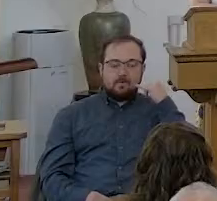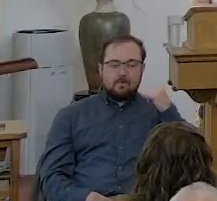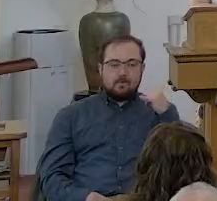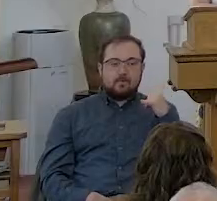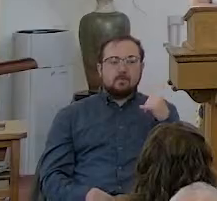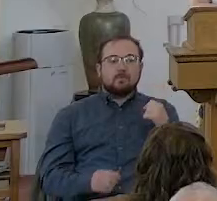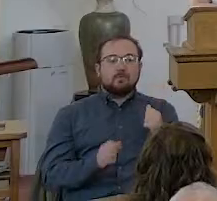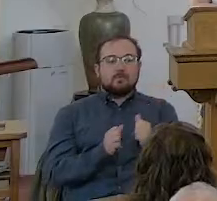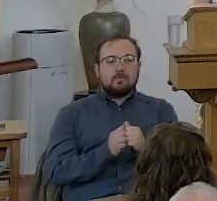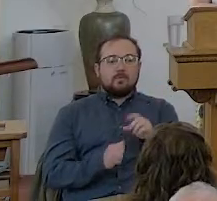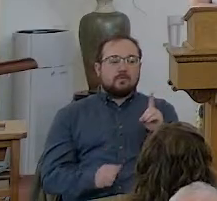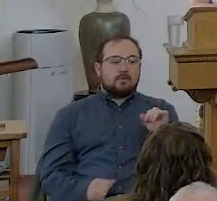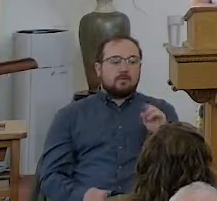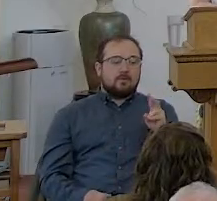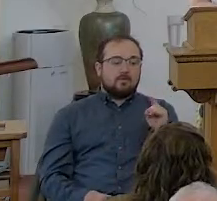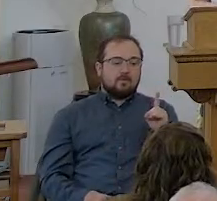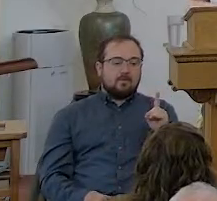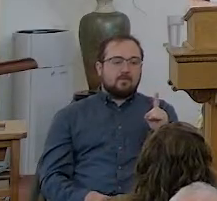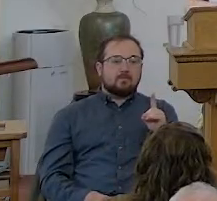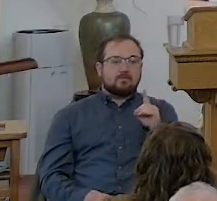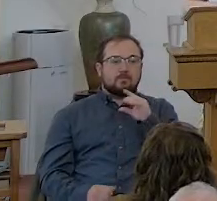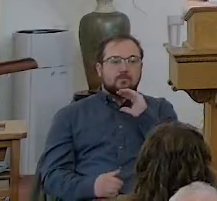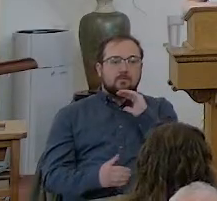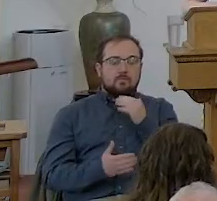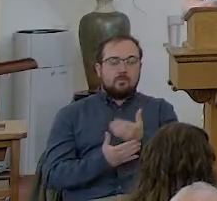with David's daughter.